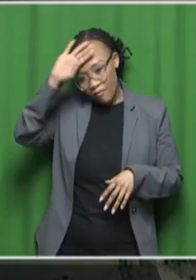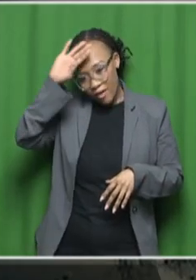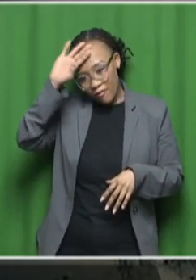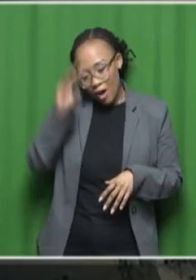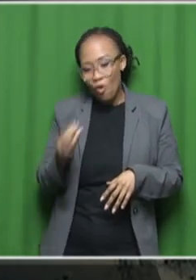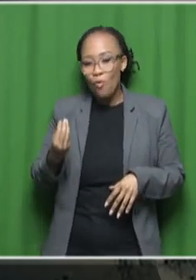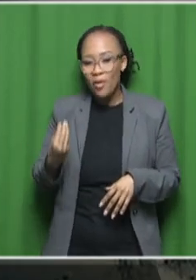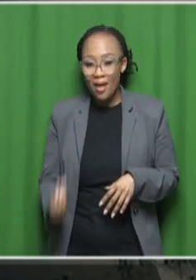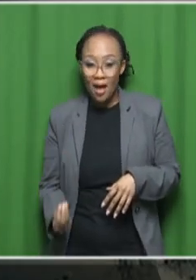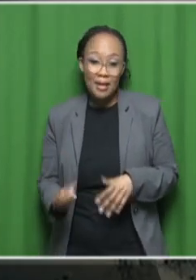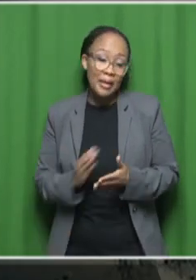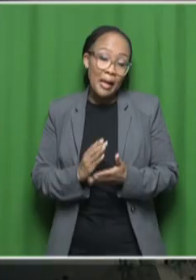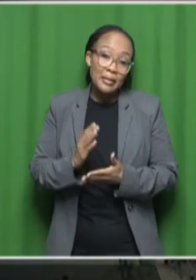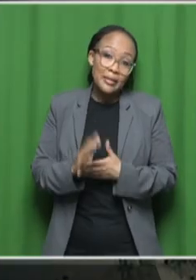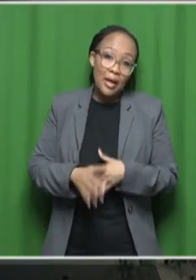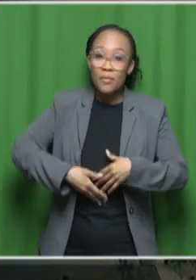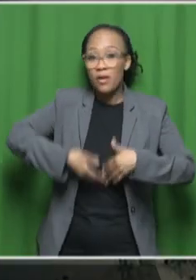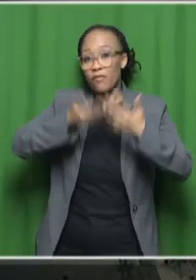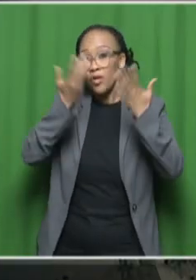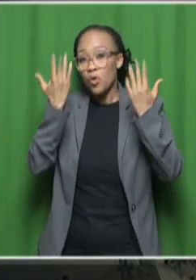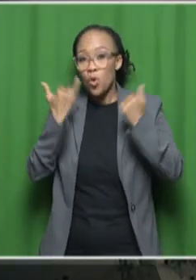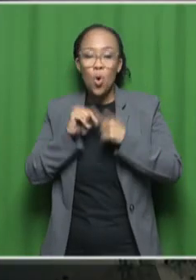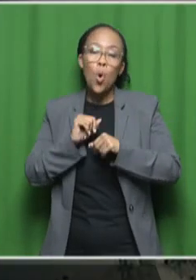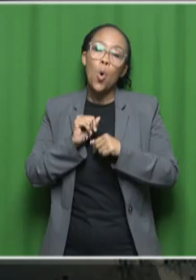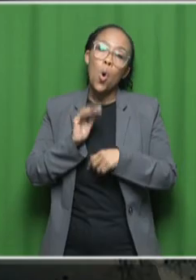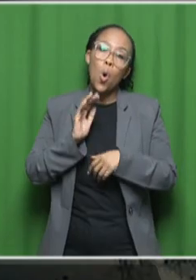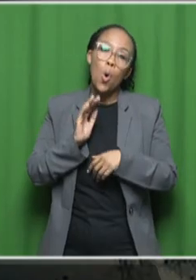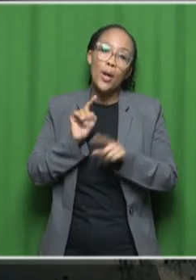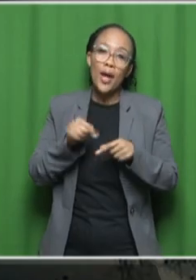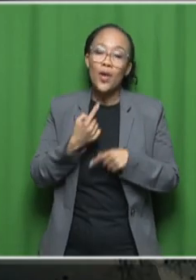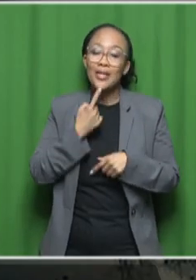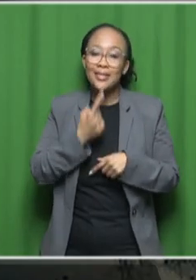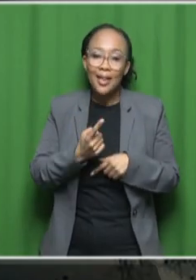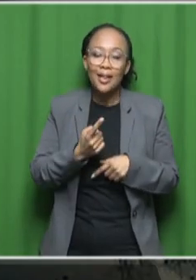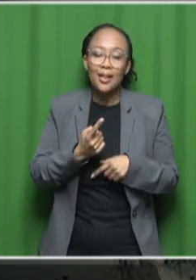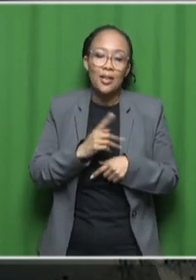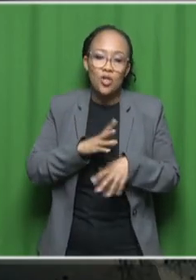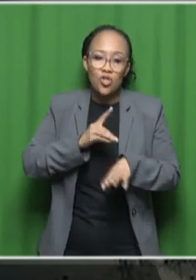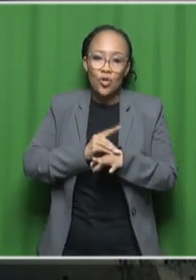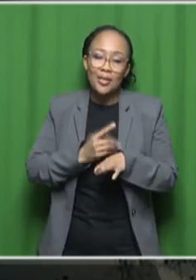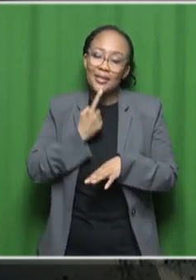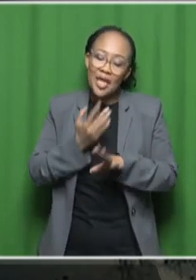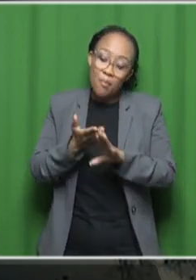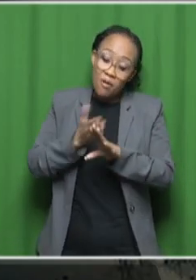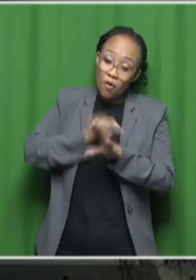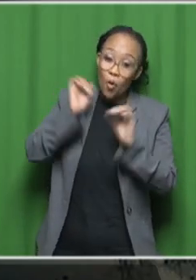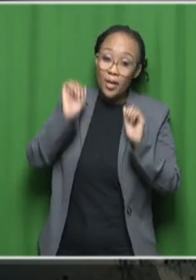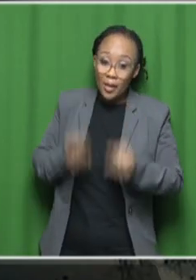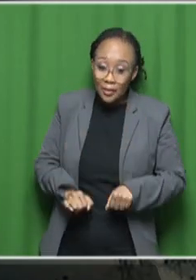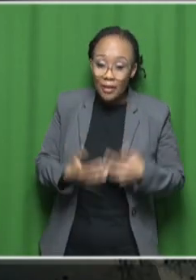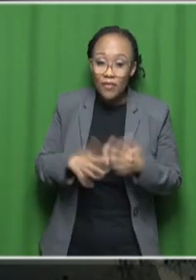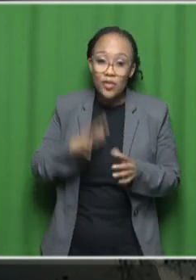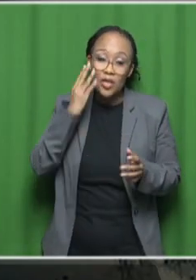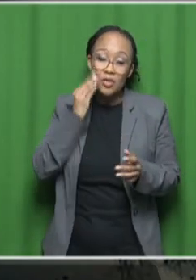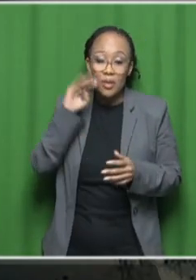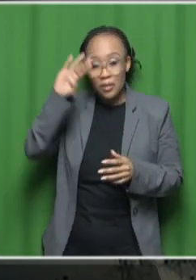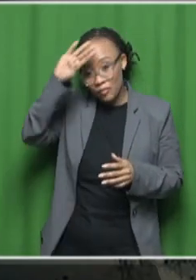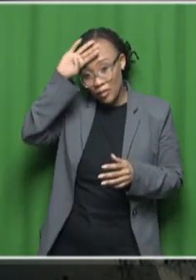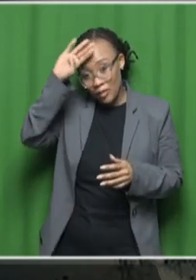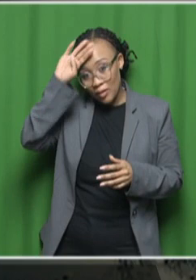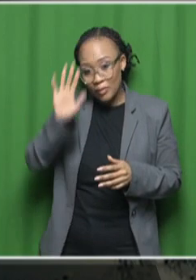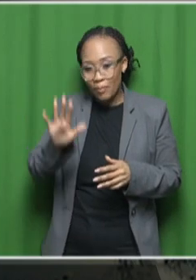it, and who knows what the consequences might be. But what would you say, Ernst, is the key takeaway that you would like to leave